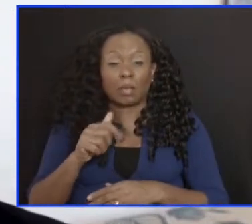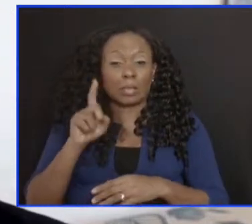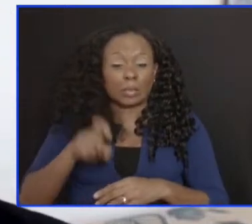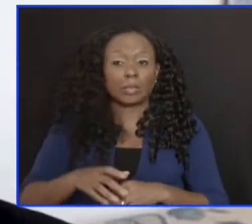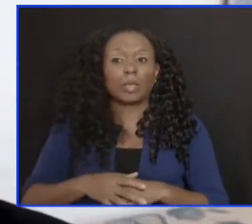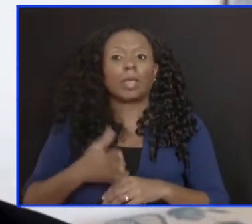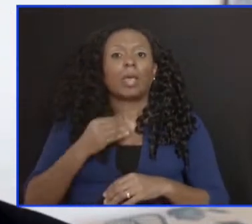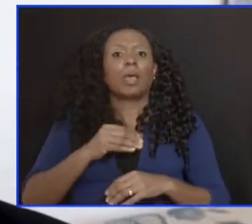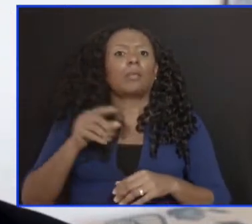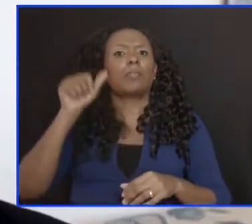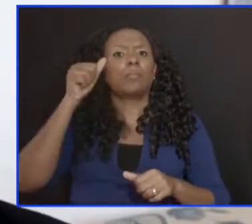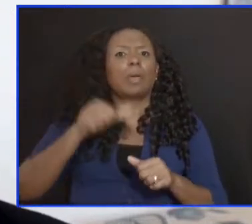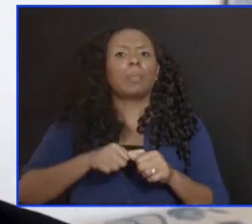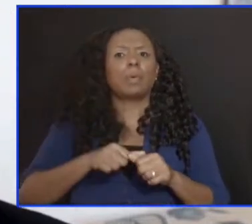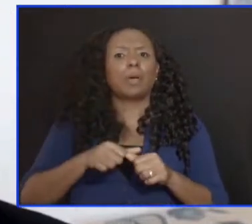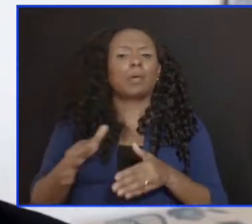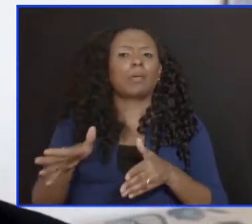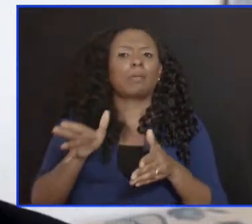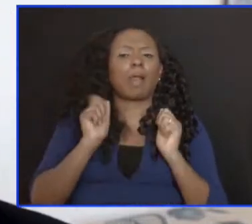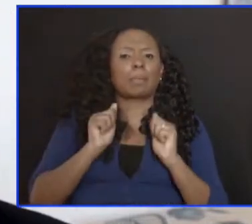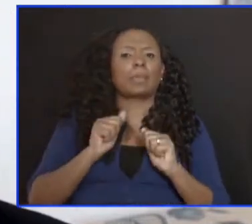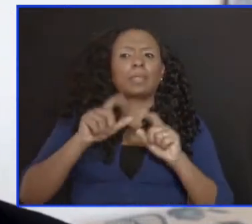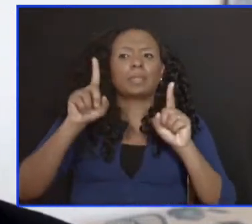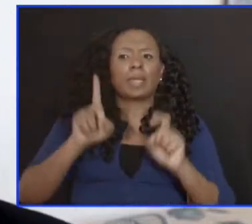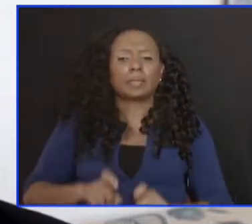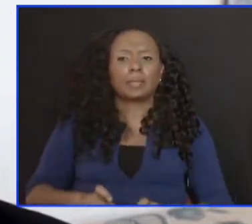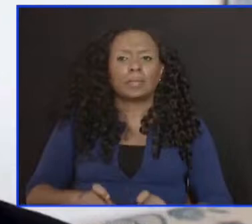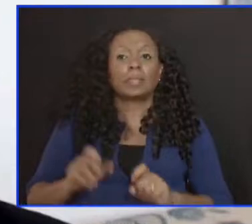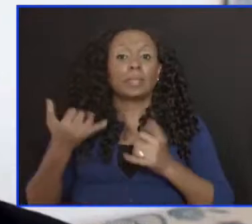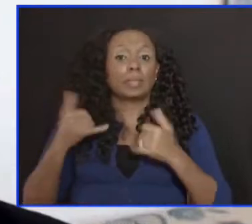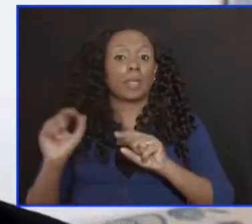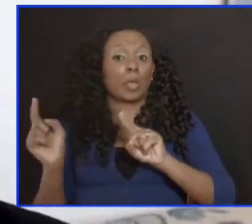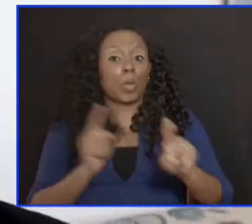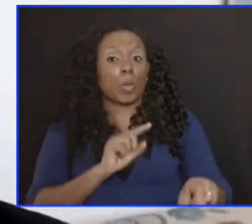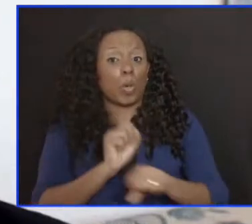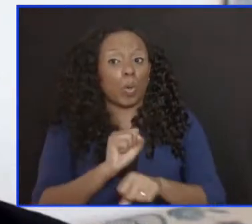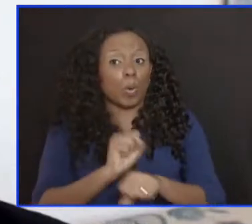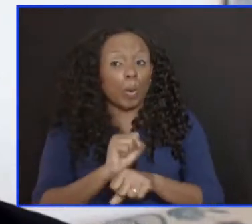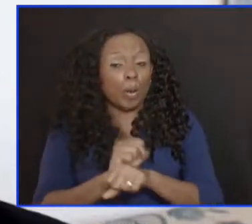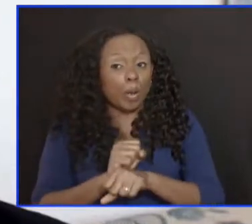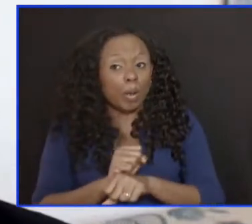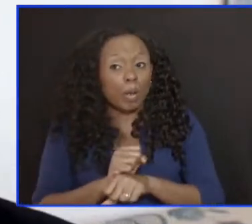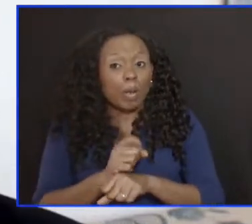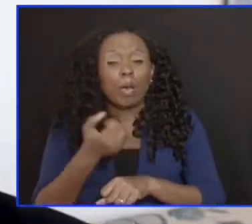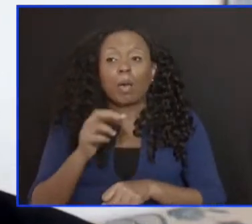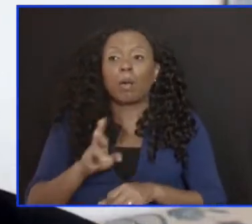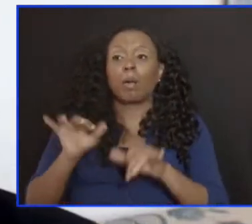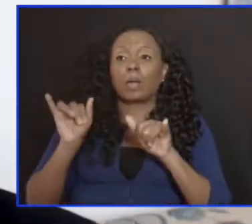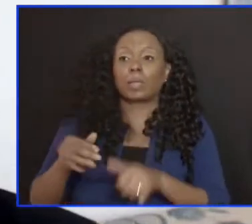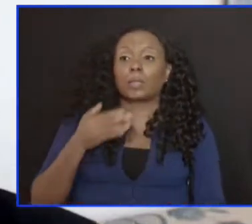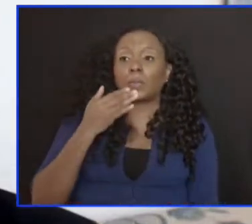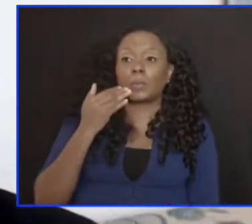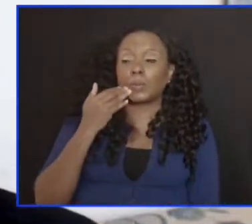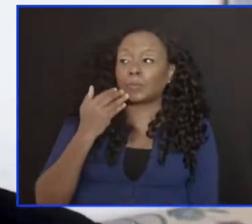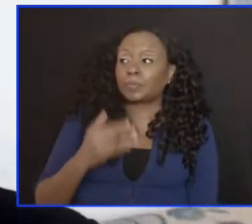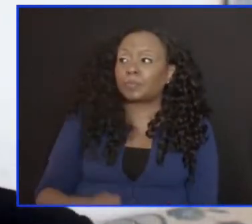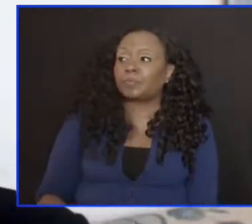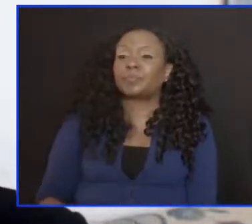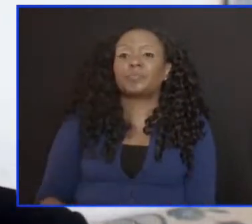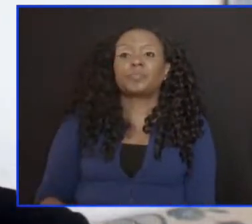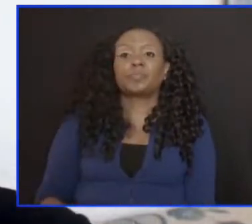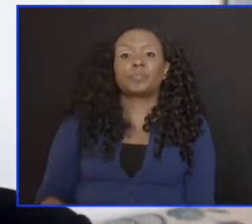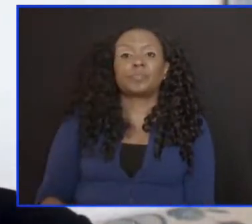test, is the employee supposed to be at work, seeing that the virus can be transmitted during that period?